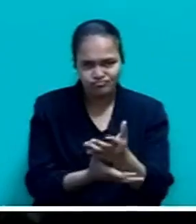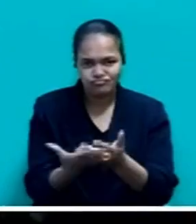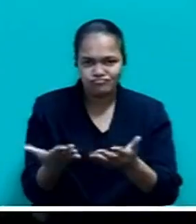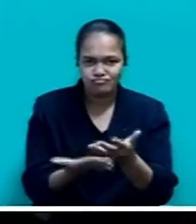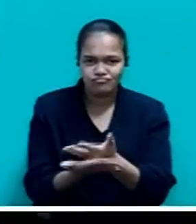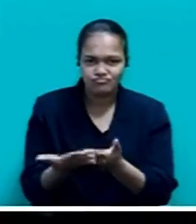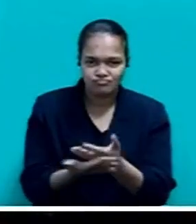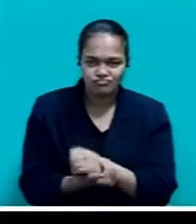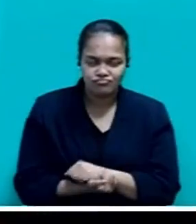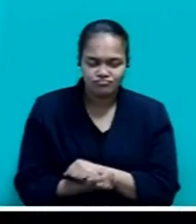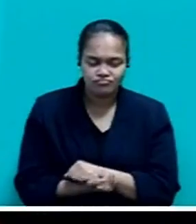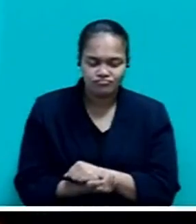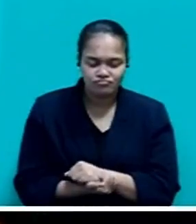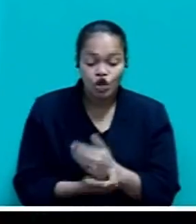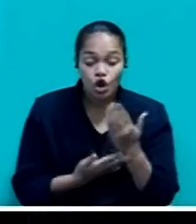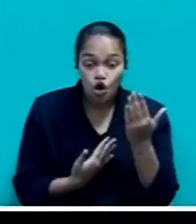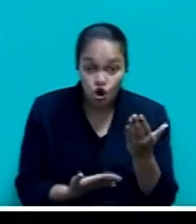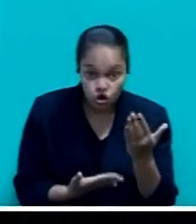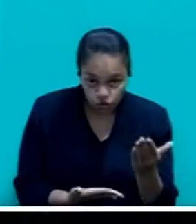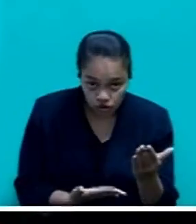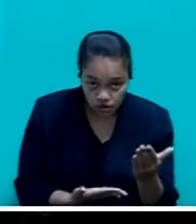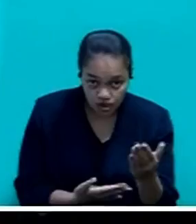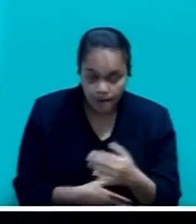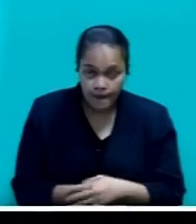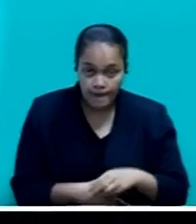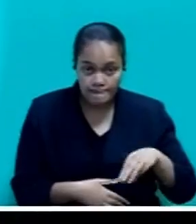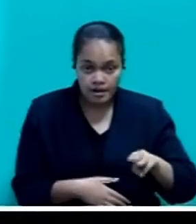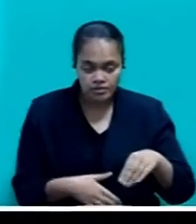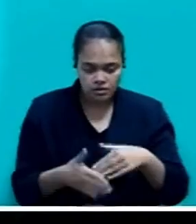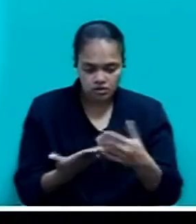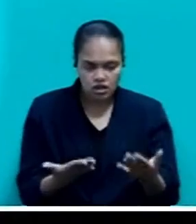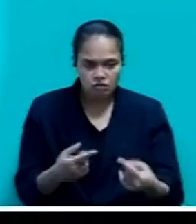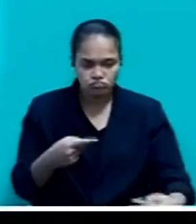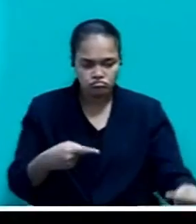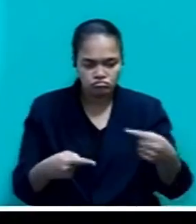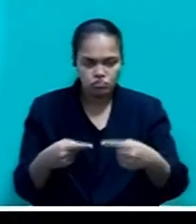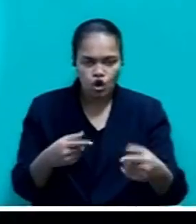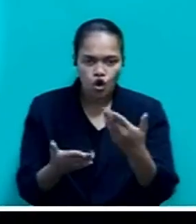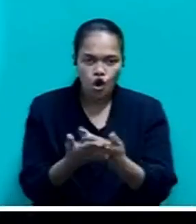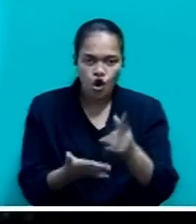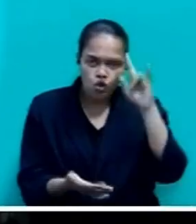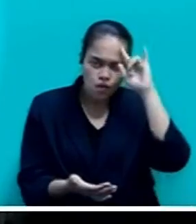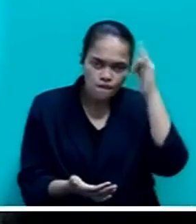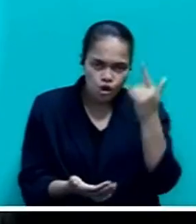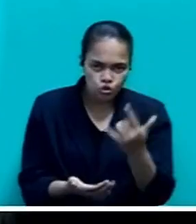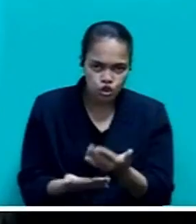Honourable members, the floor is now open for debate on the motion.